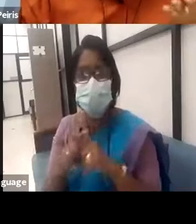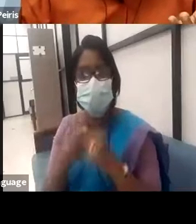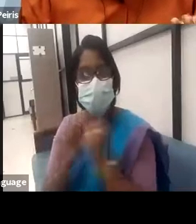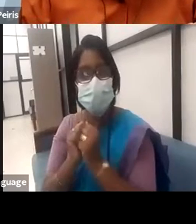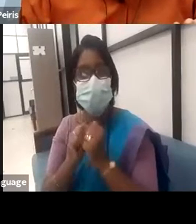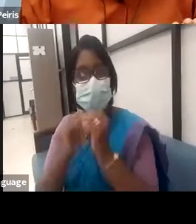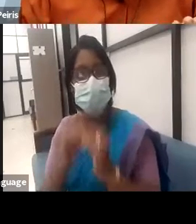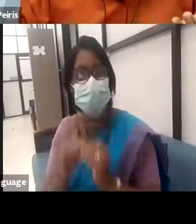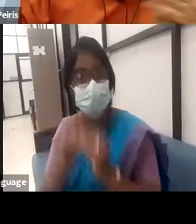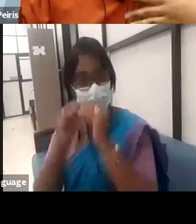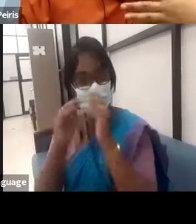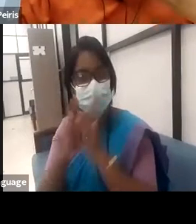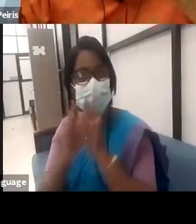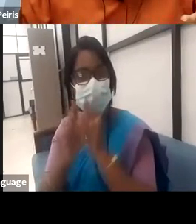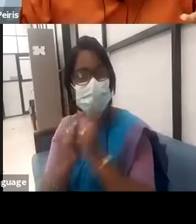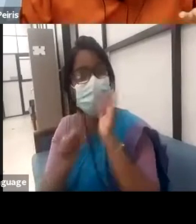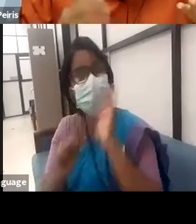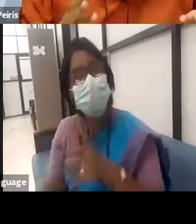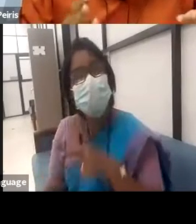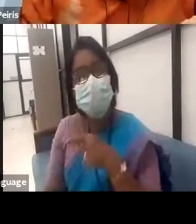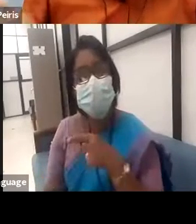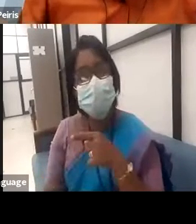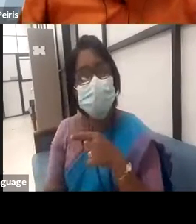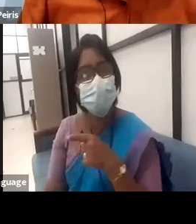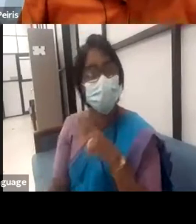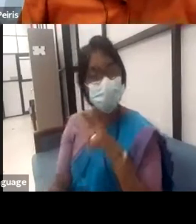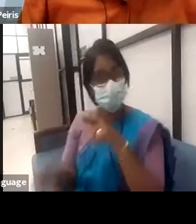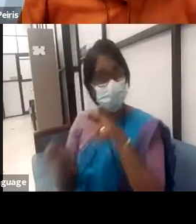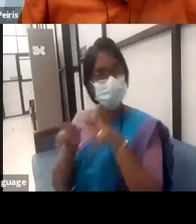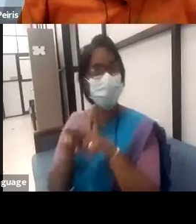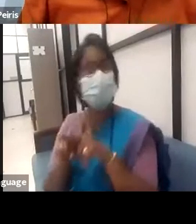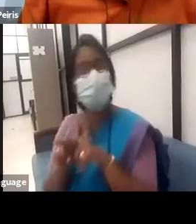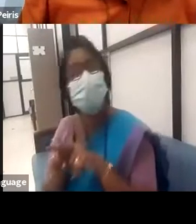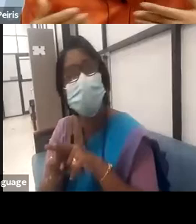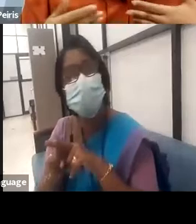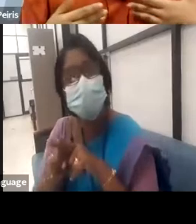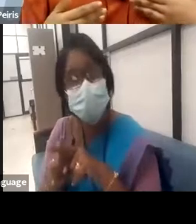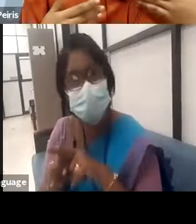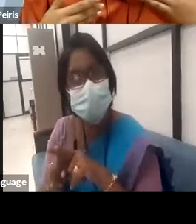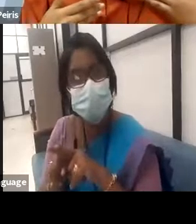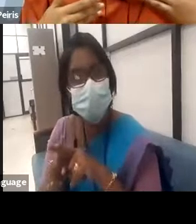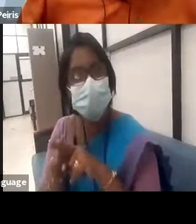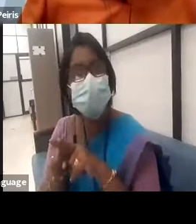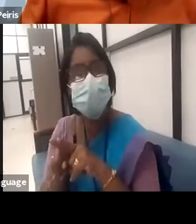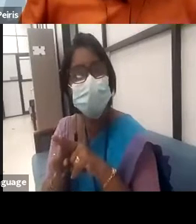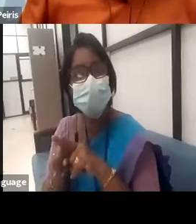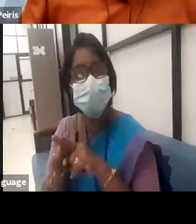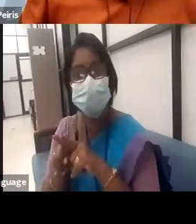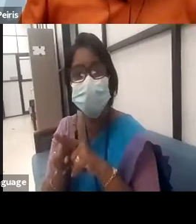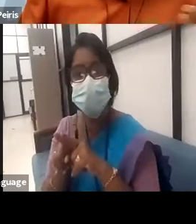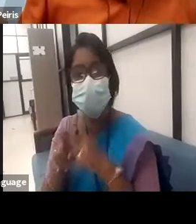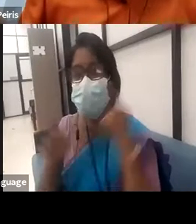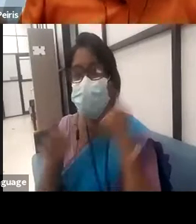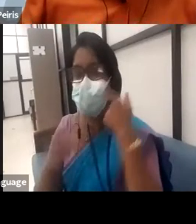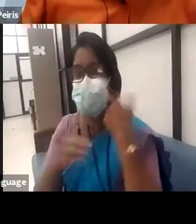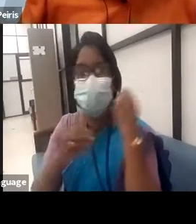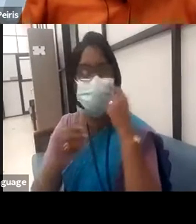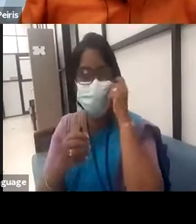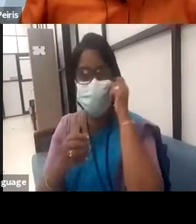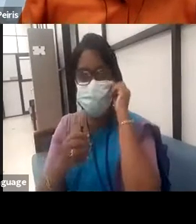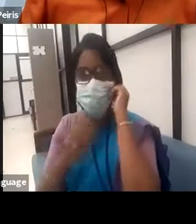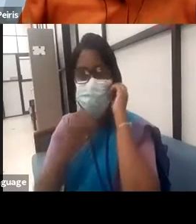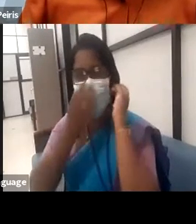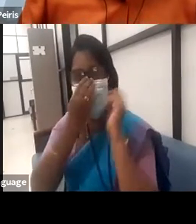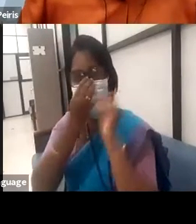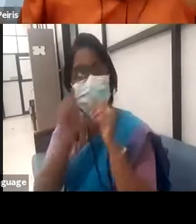my consumer the ability to understand where their product has come from, who's making their product, what's the impact